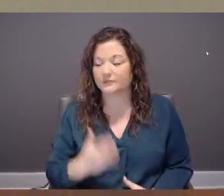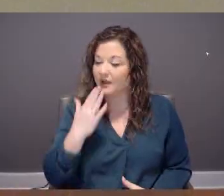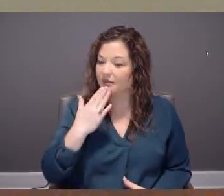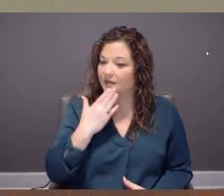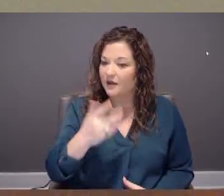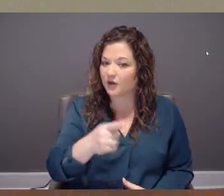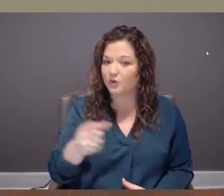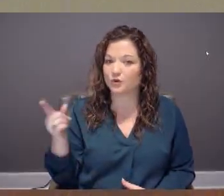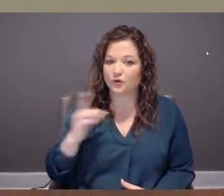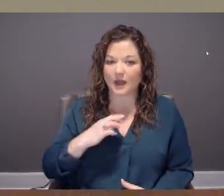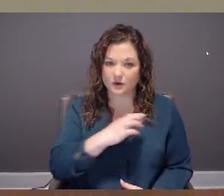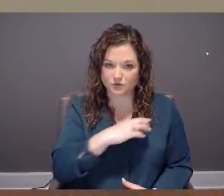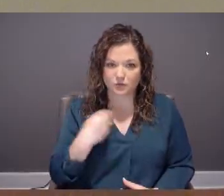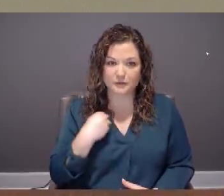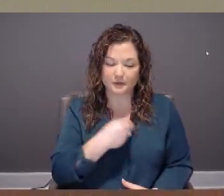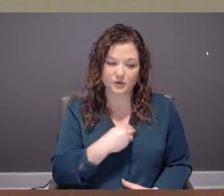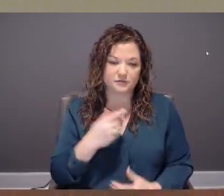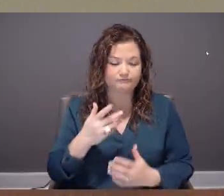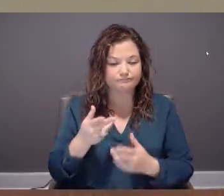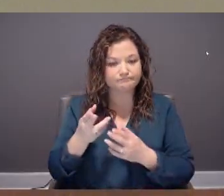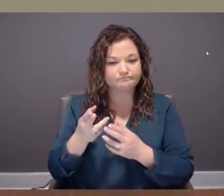today. Thank you for your service.